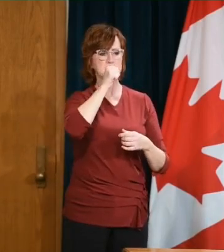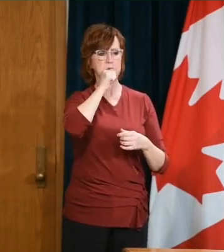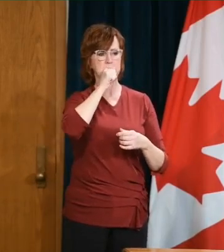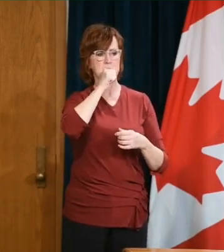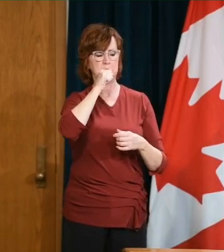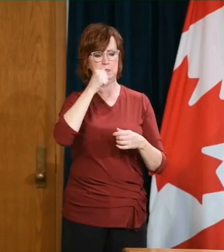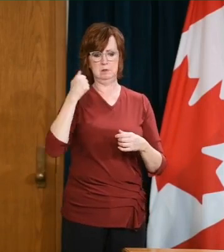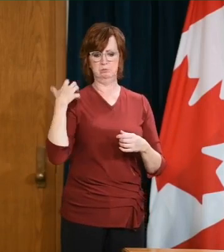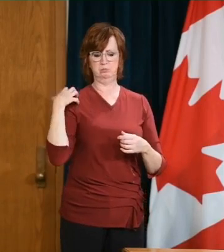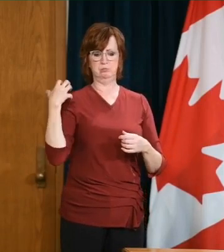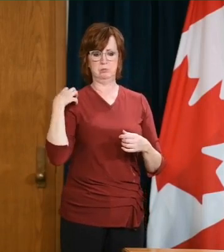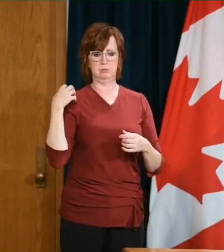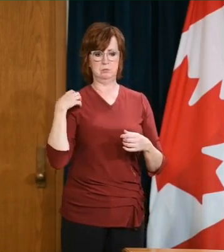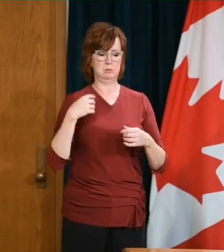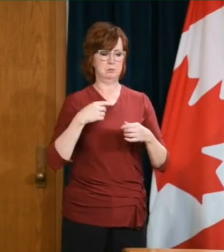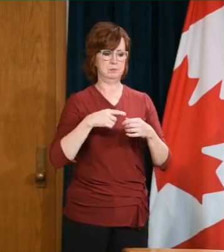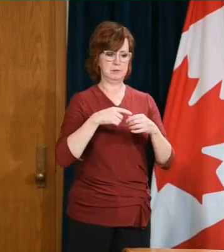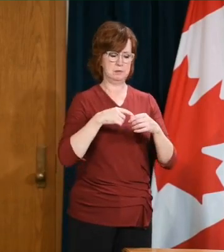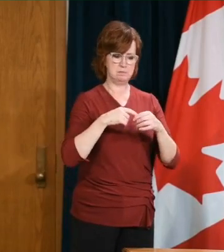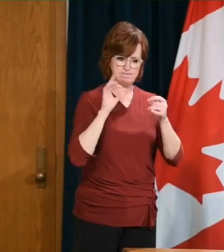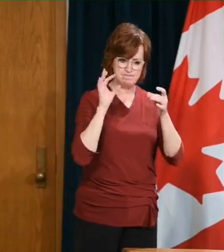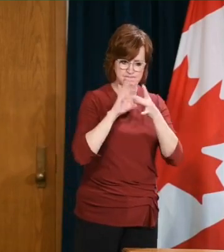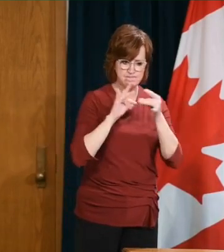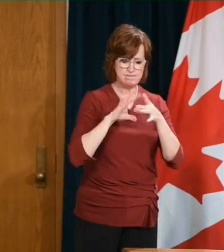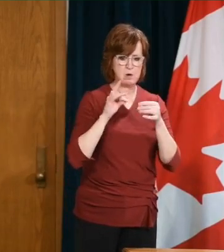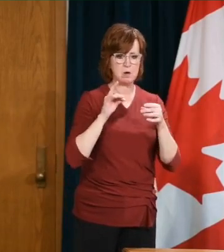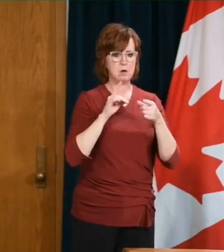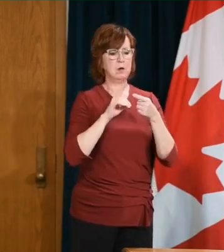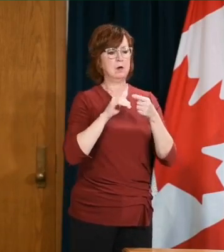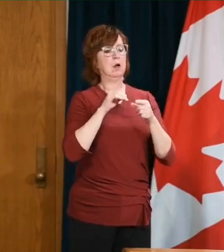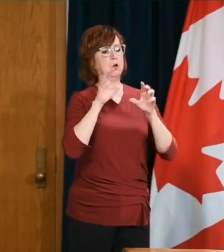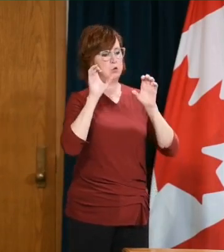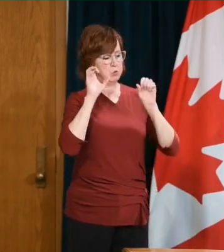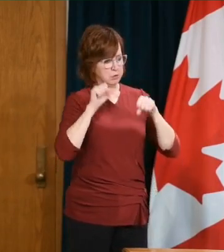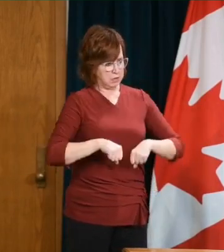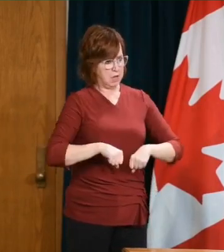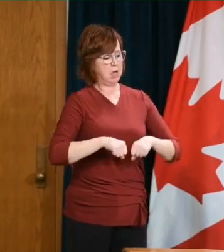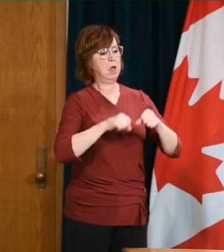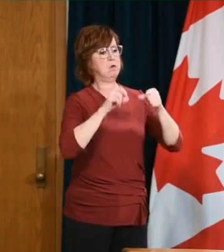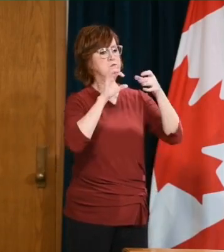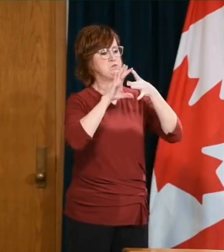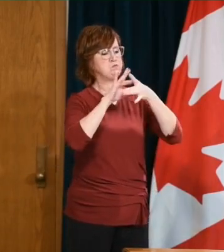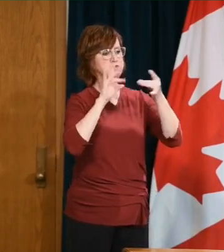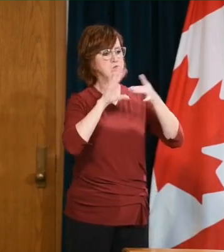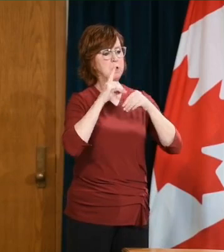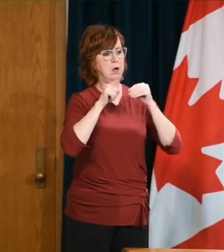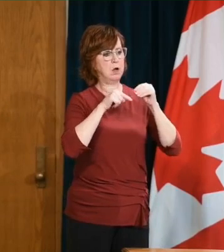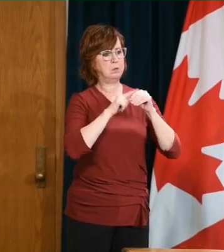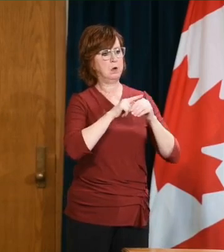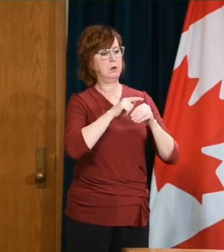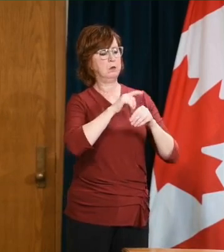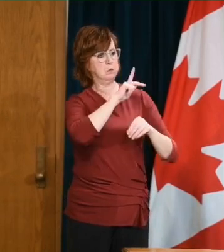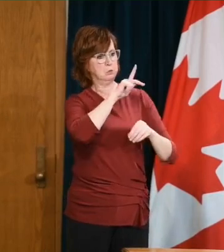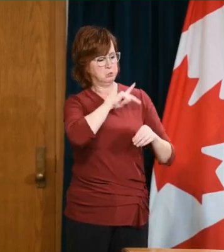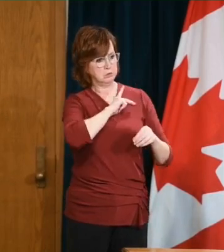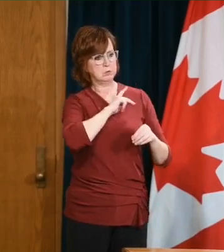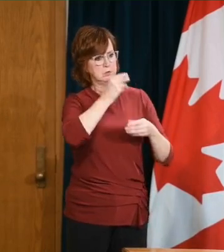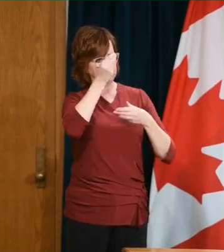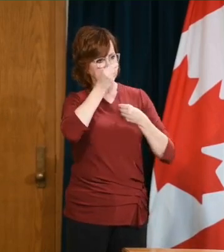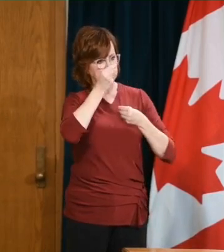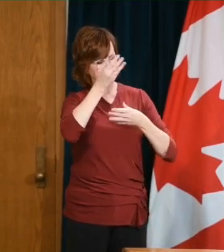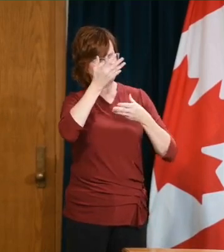saying that officials are always free to provide the identified personal information, kind of giving permission, I guess,